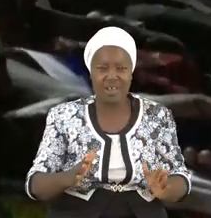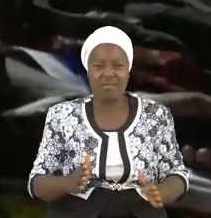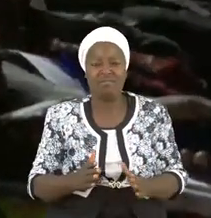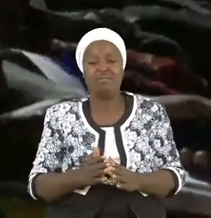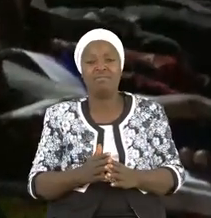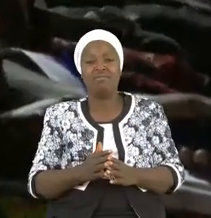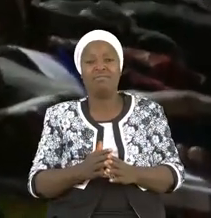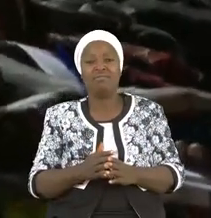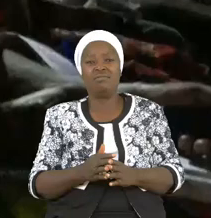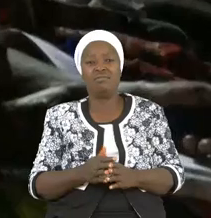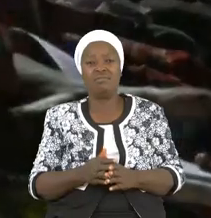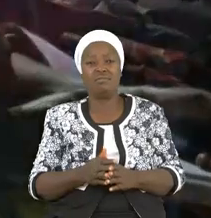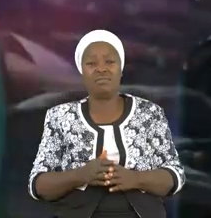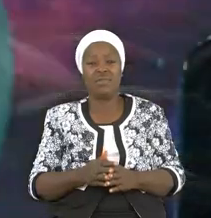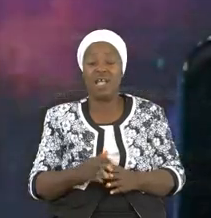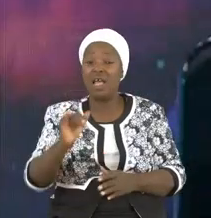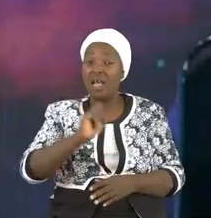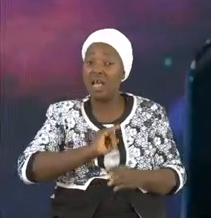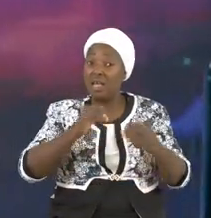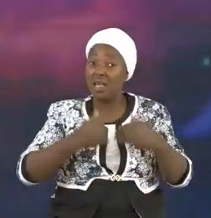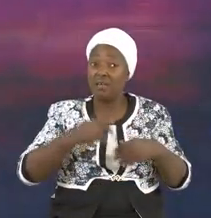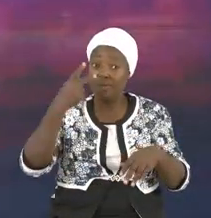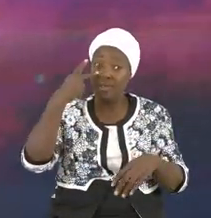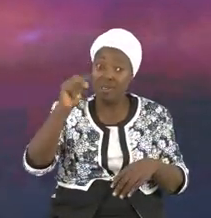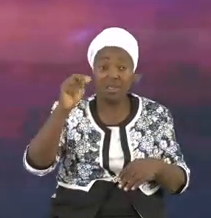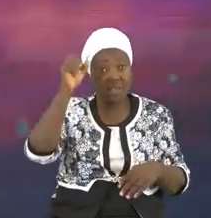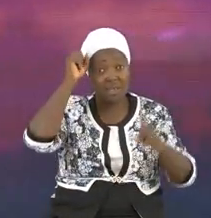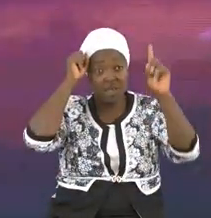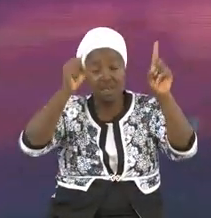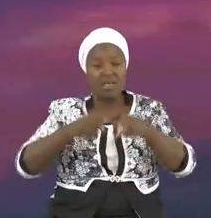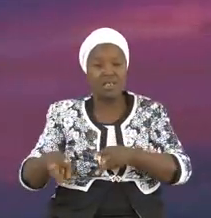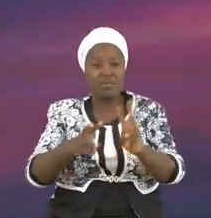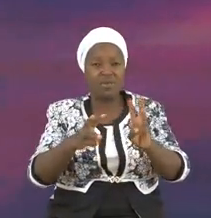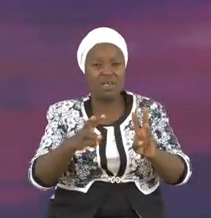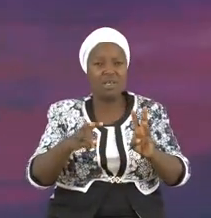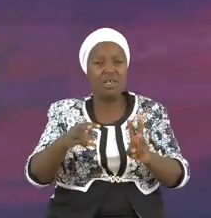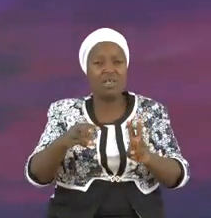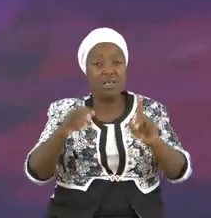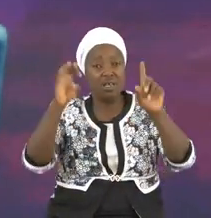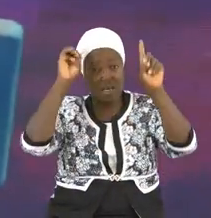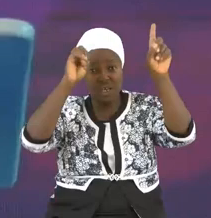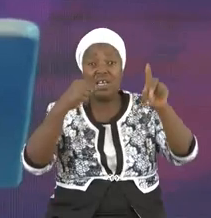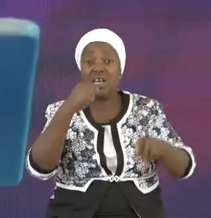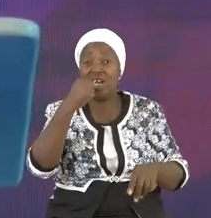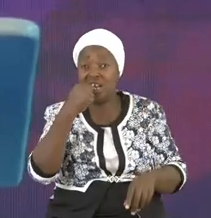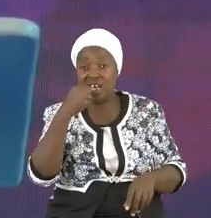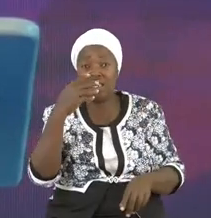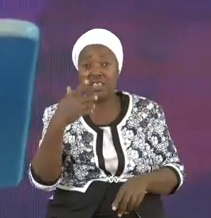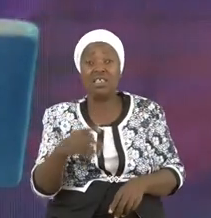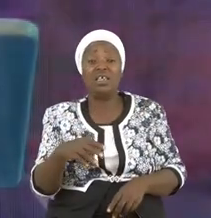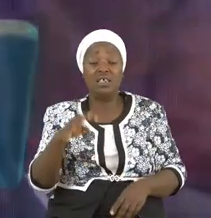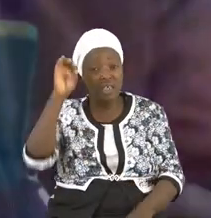have seen his ways. He regrets the sins of the past.